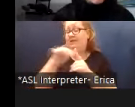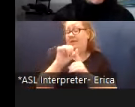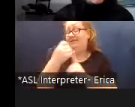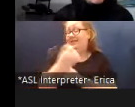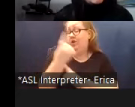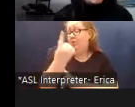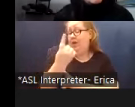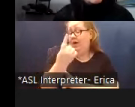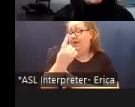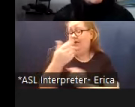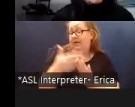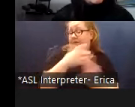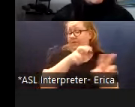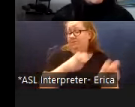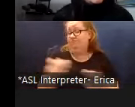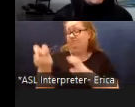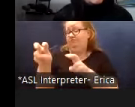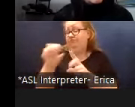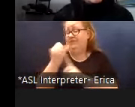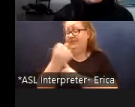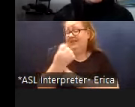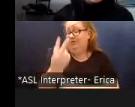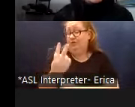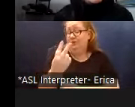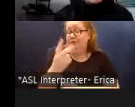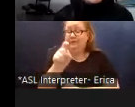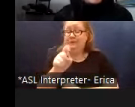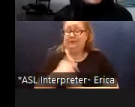into scenario 2?